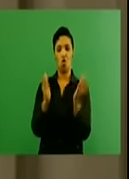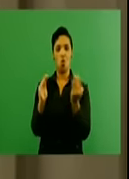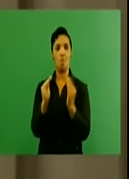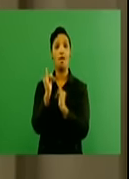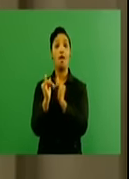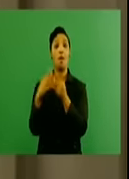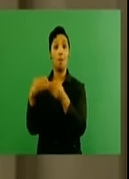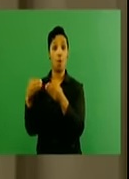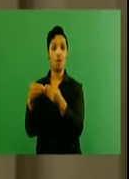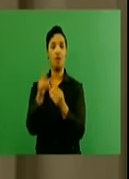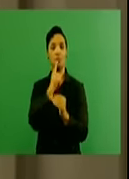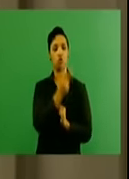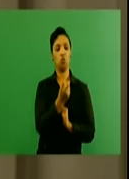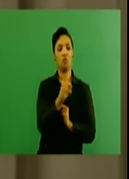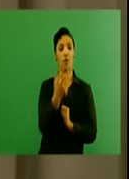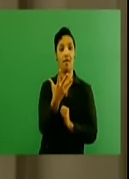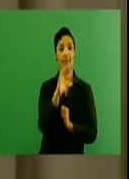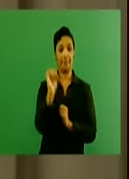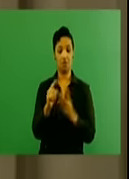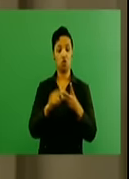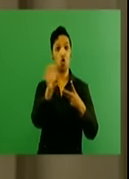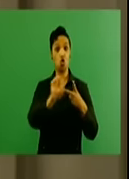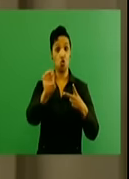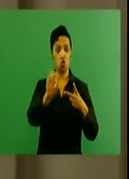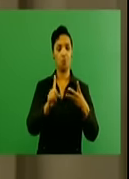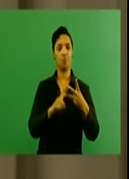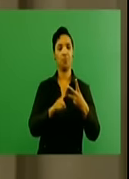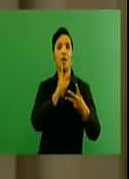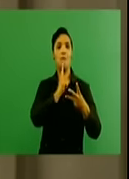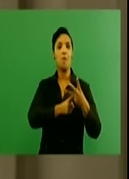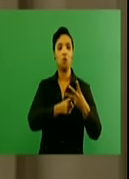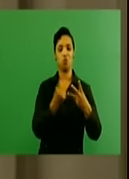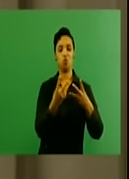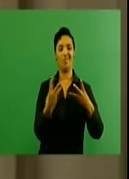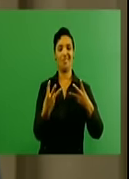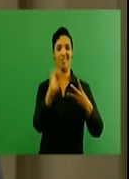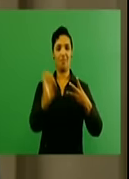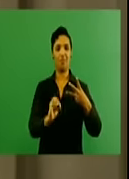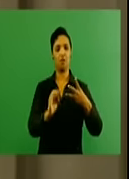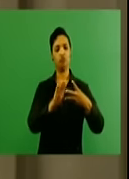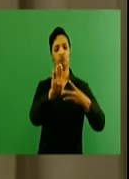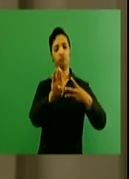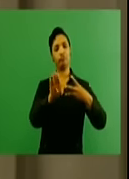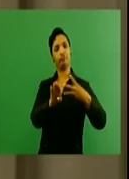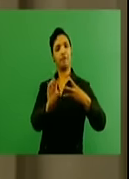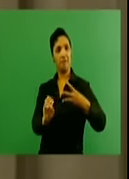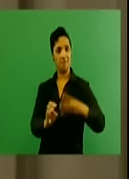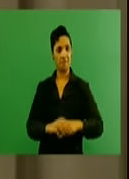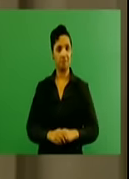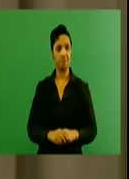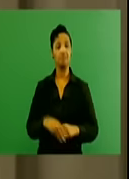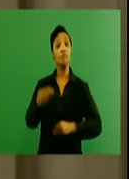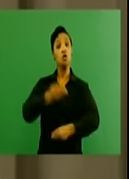by 12.9% against the euro, and by 23% against sterling. On